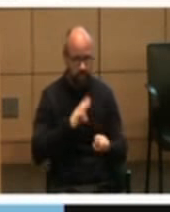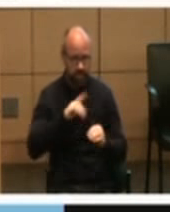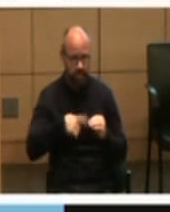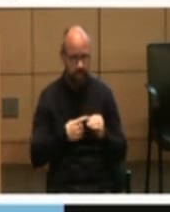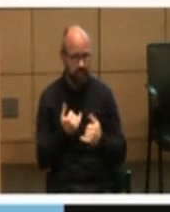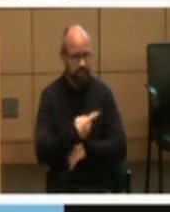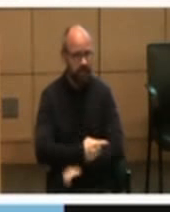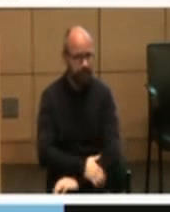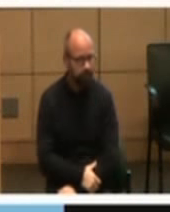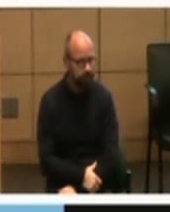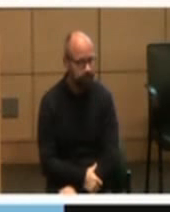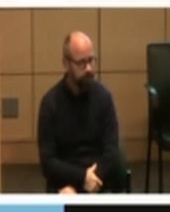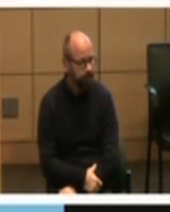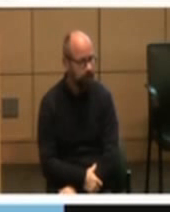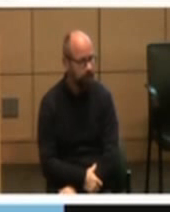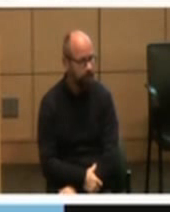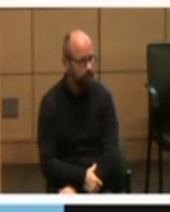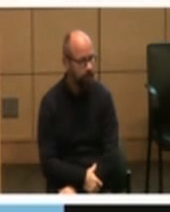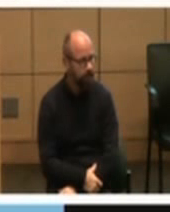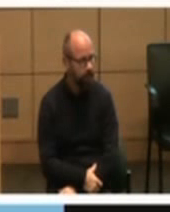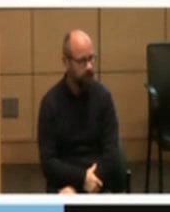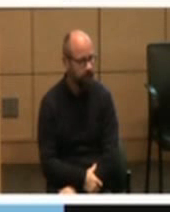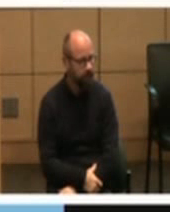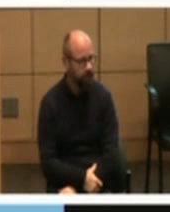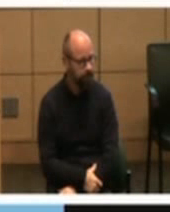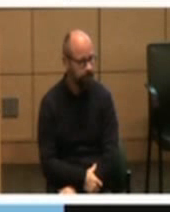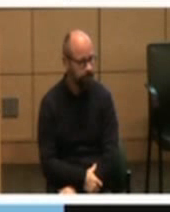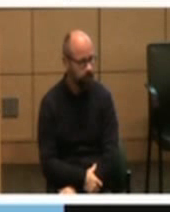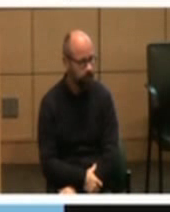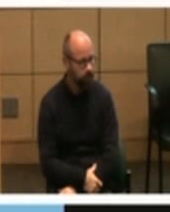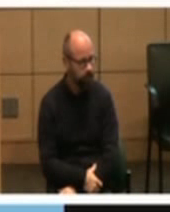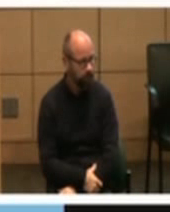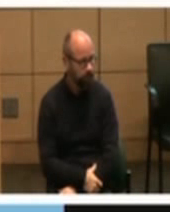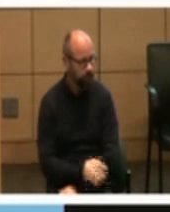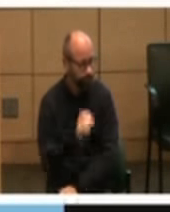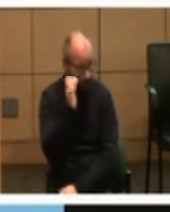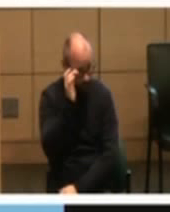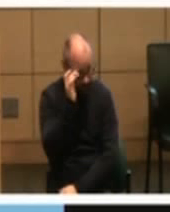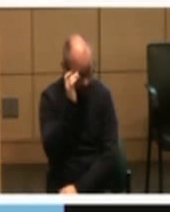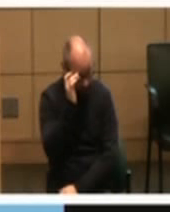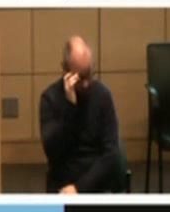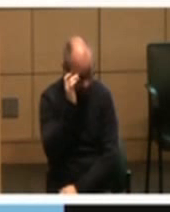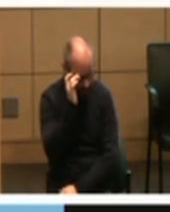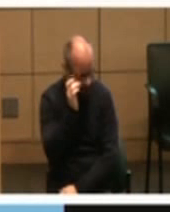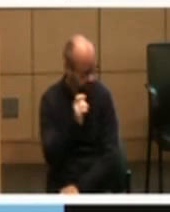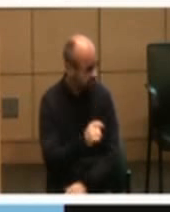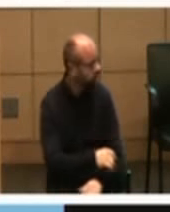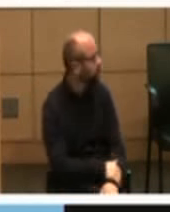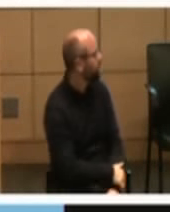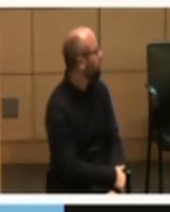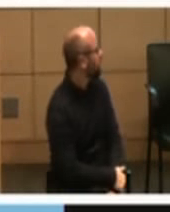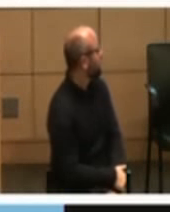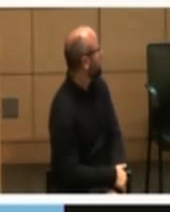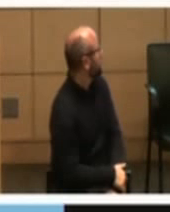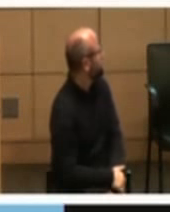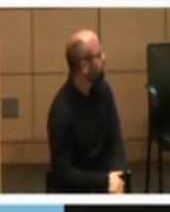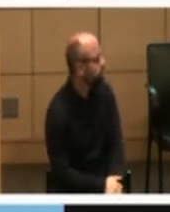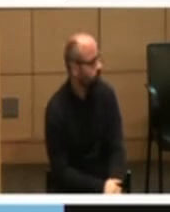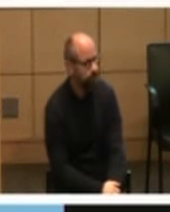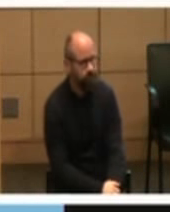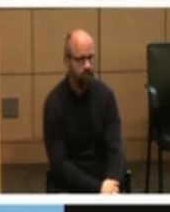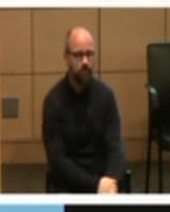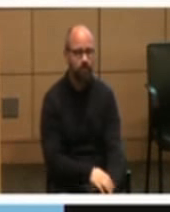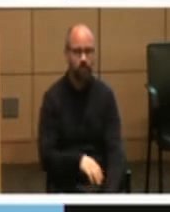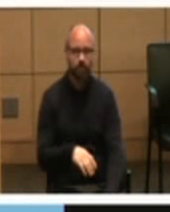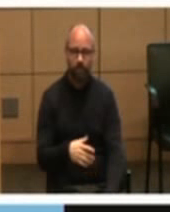today. All right. So we have kind of figured out what we can do for spatial hearing